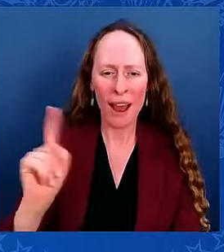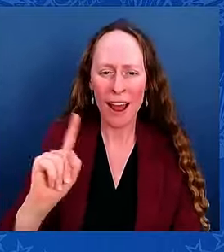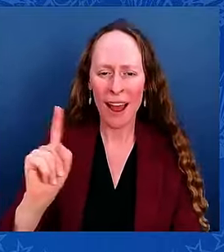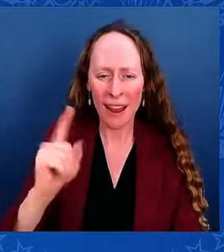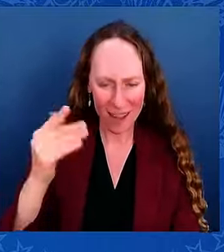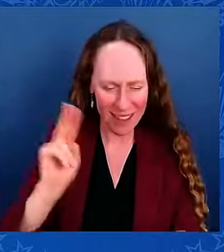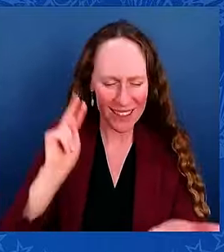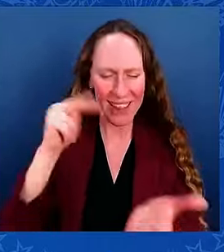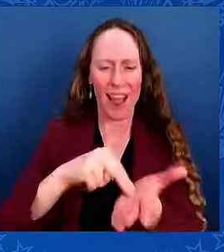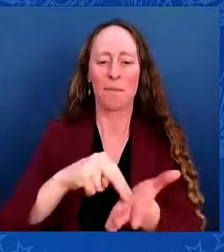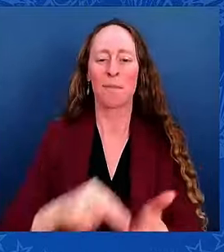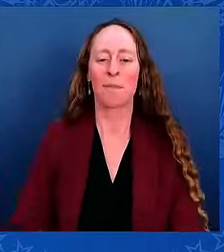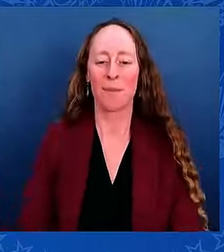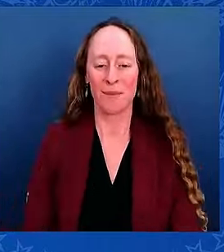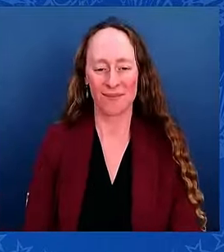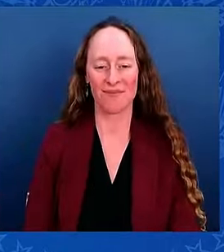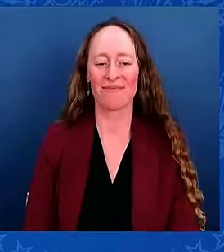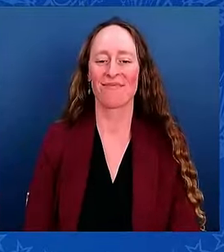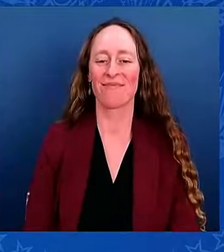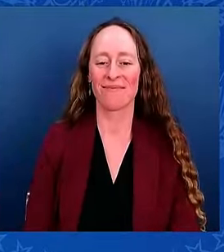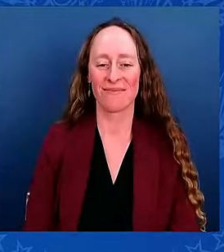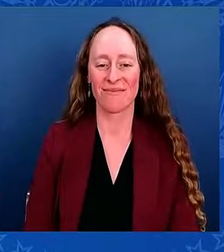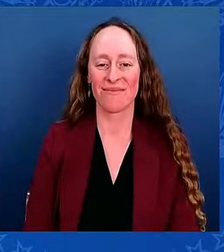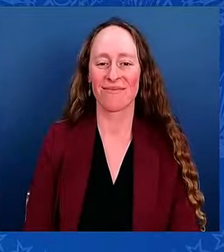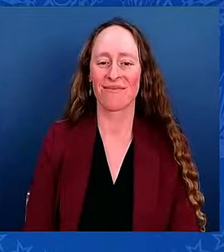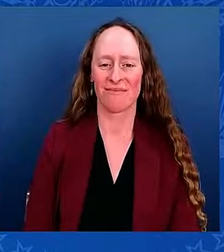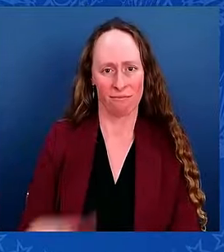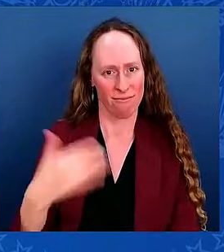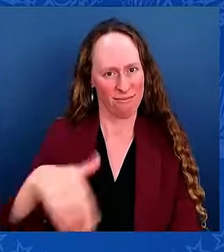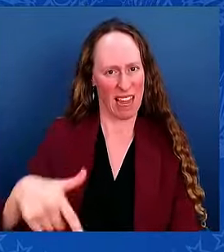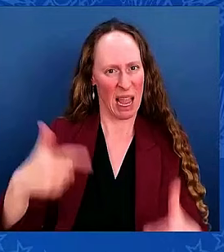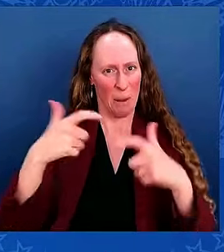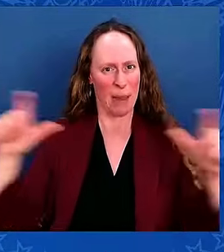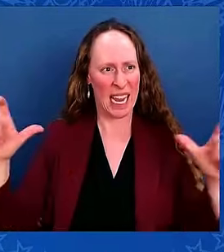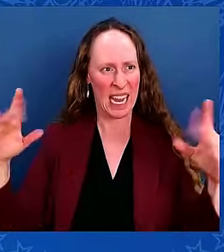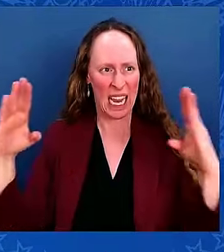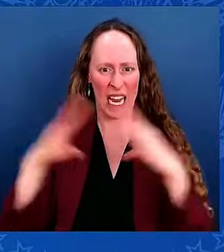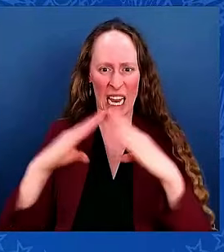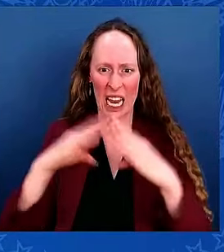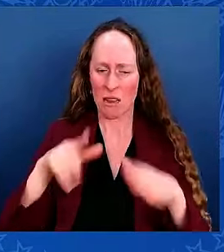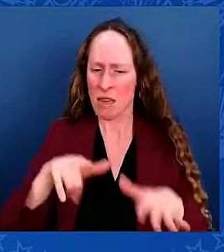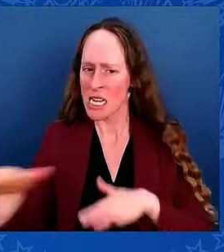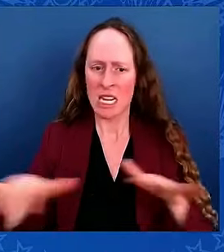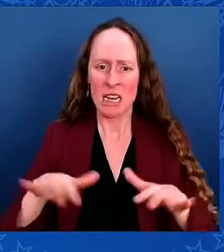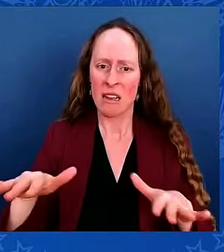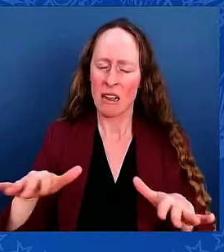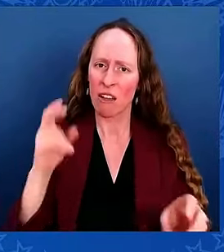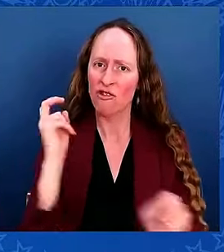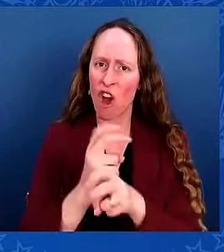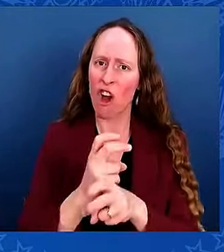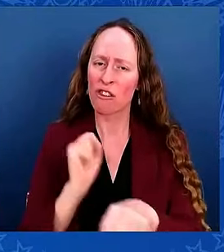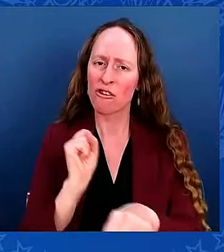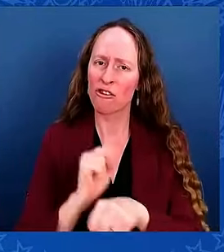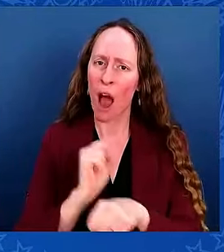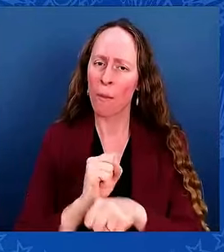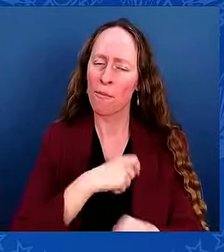being a mayor of a major city is one of the hardest jobs in American politics. They think you have all the answers and they know where you